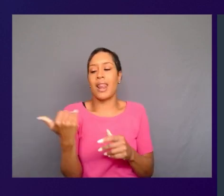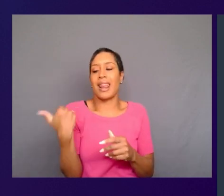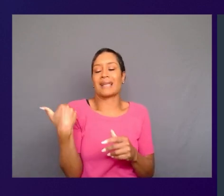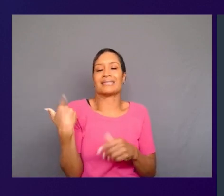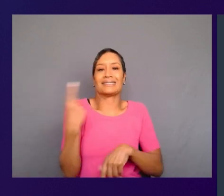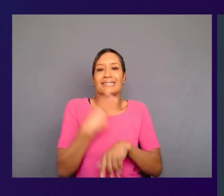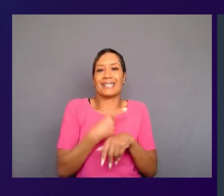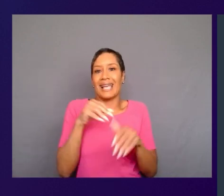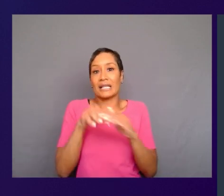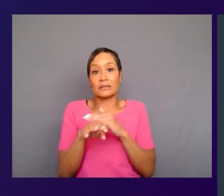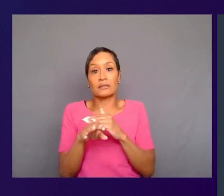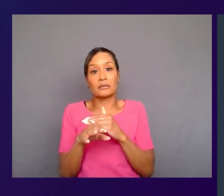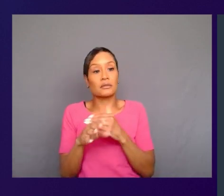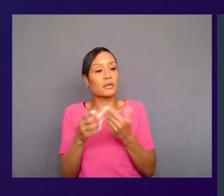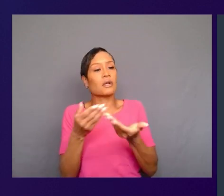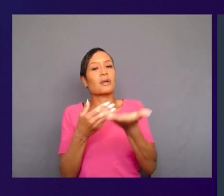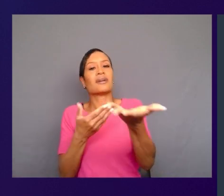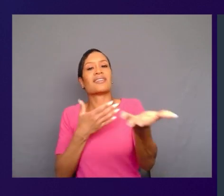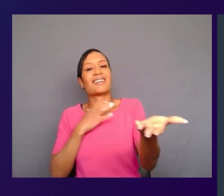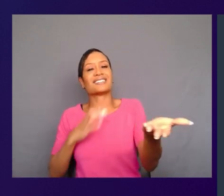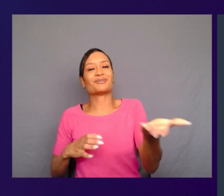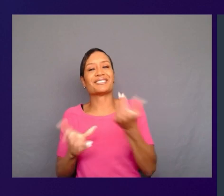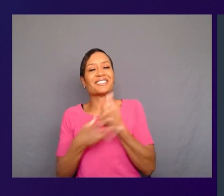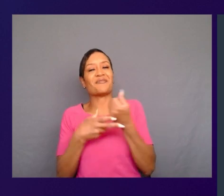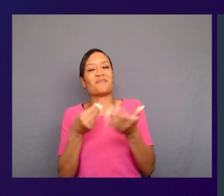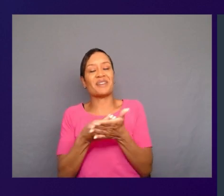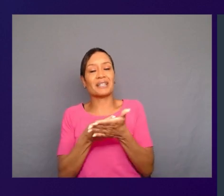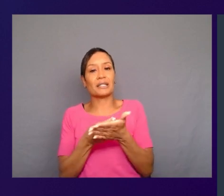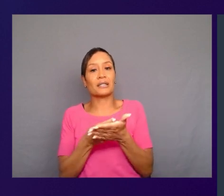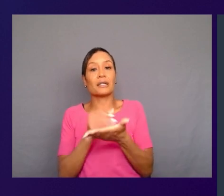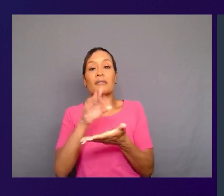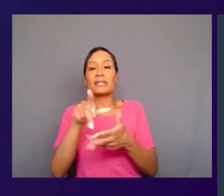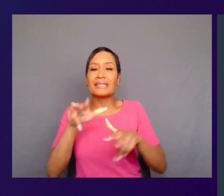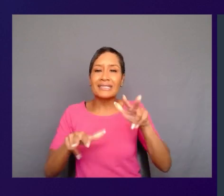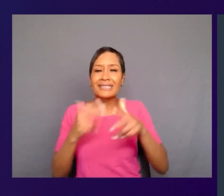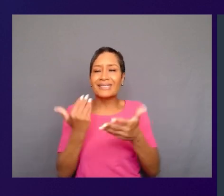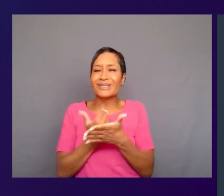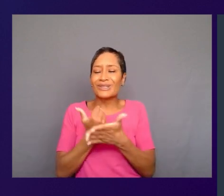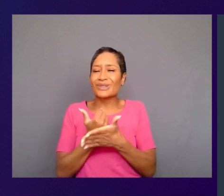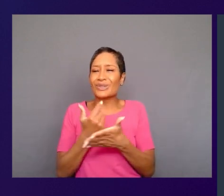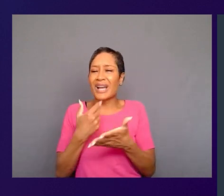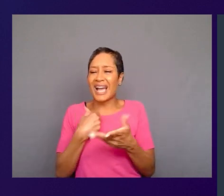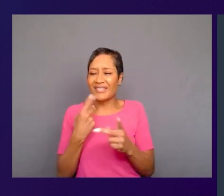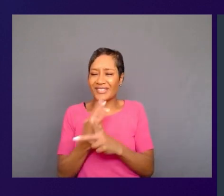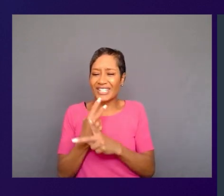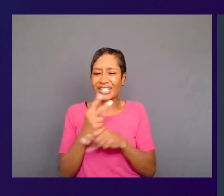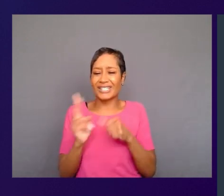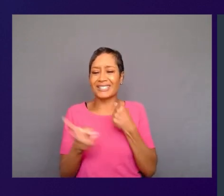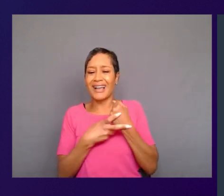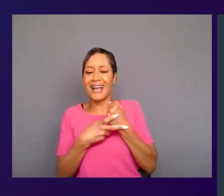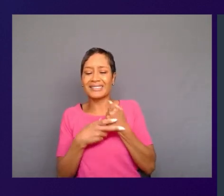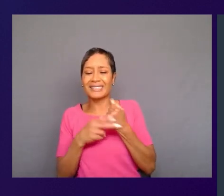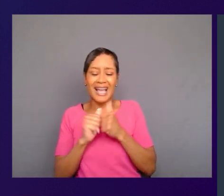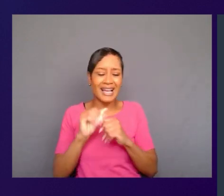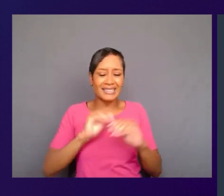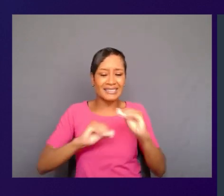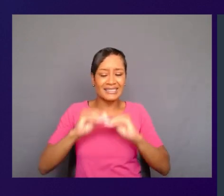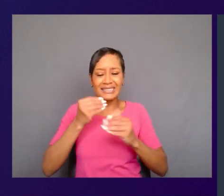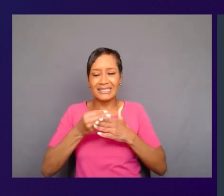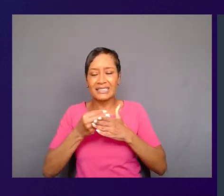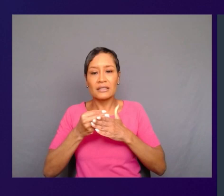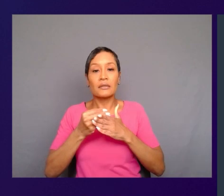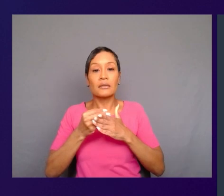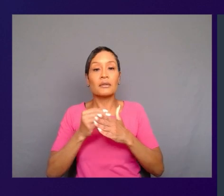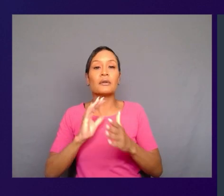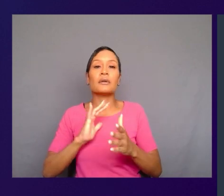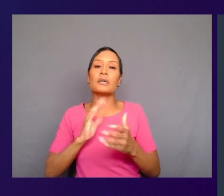and saves money for customers. Now, if you're new in your cost optimization journey, this is a great place to start. It is your easy button